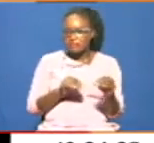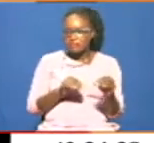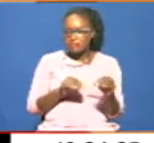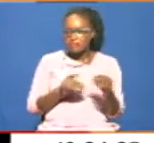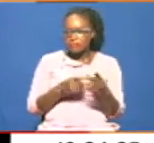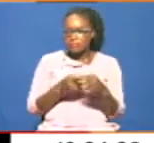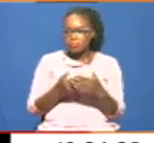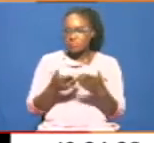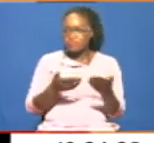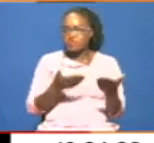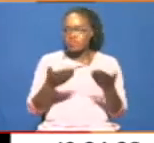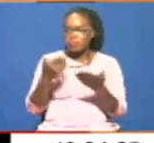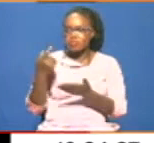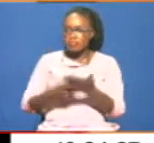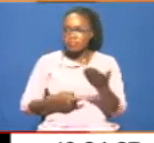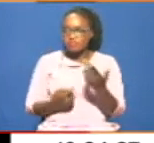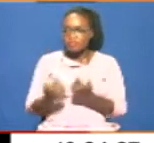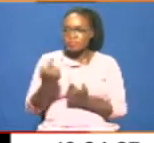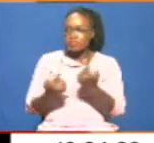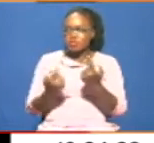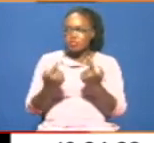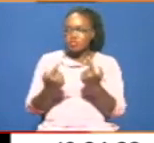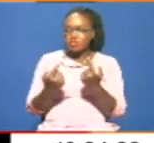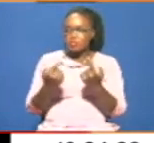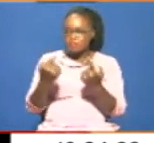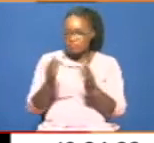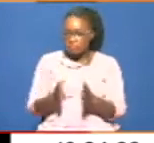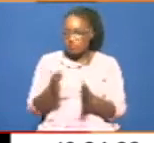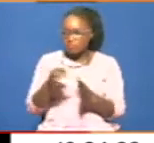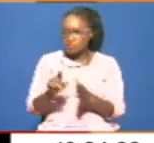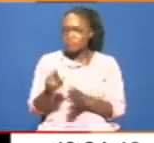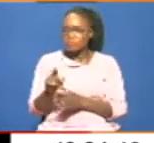impose taxes on now the cooker itself, and so many other things,